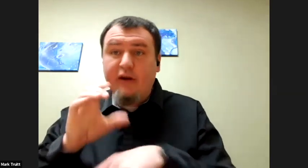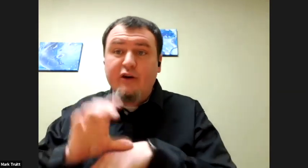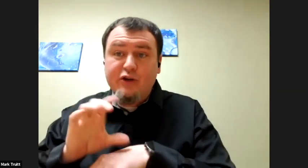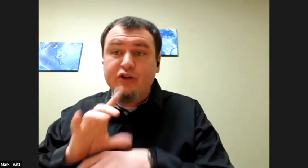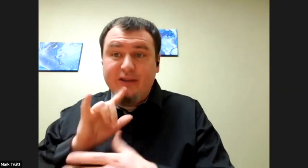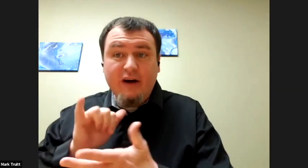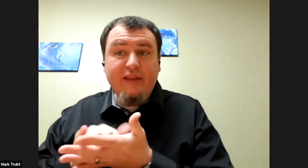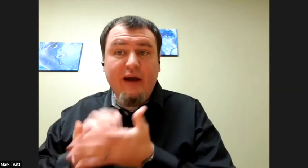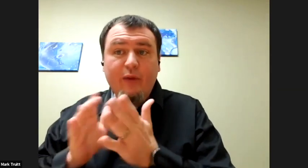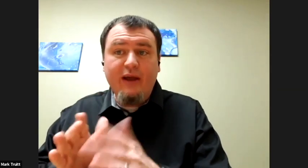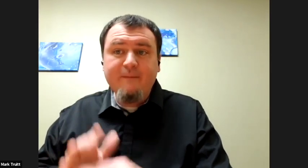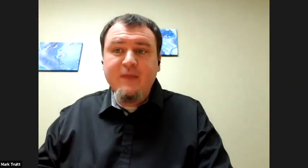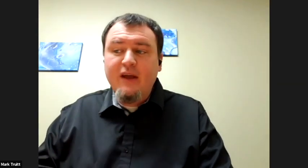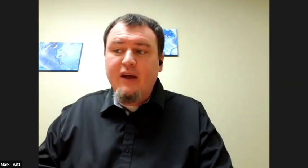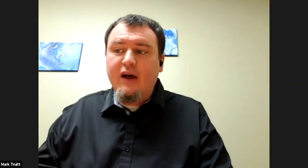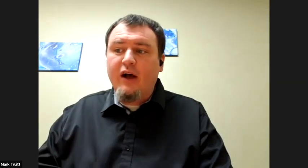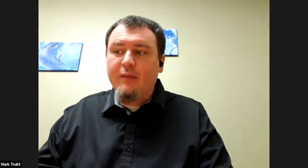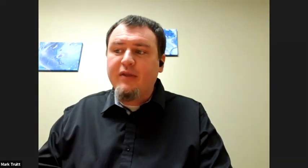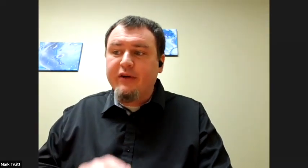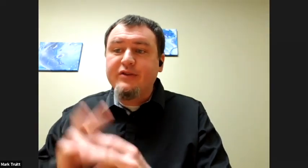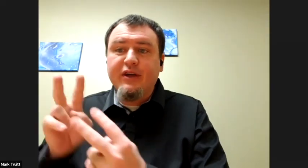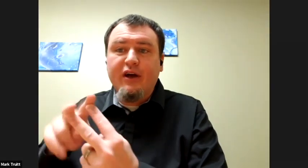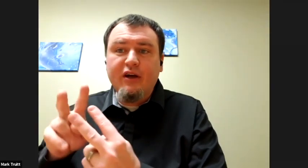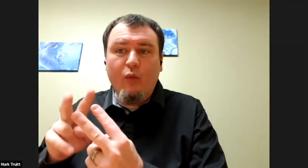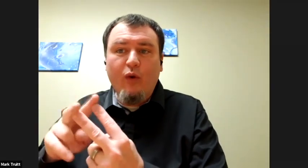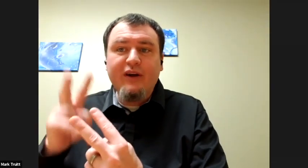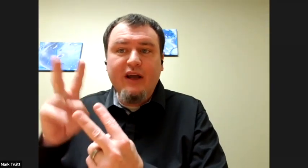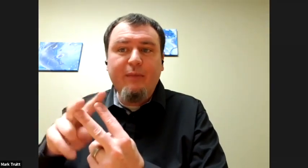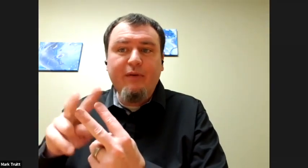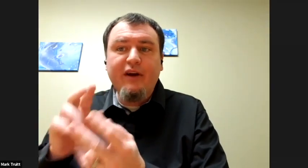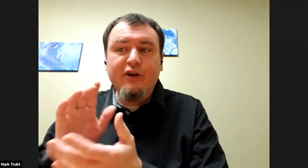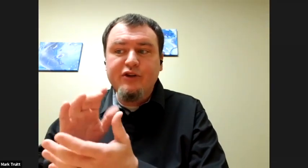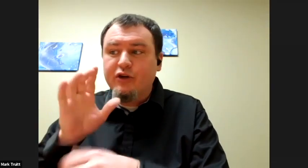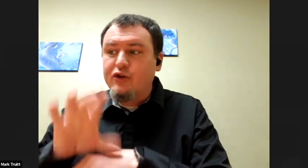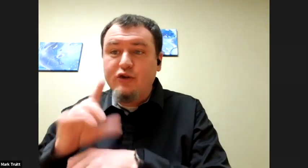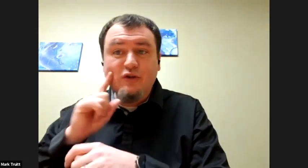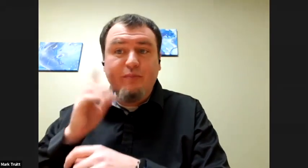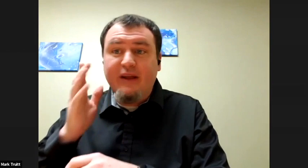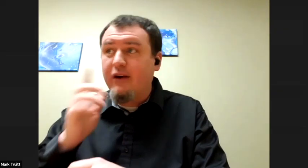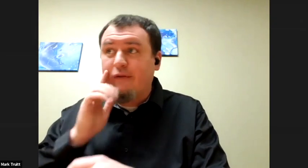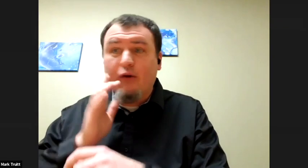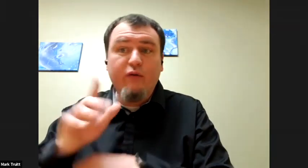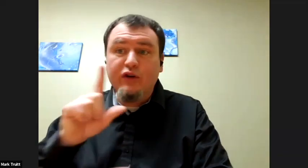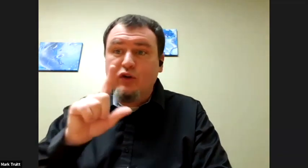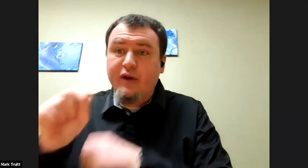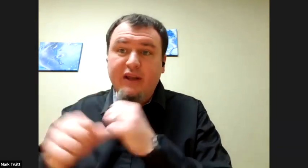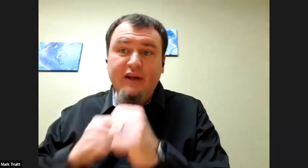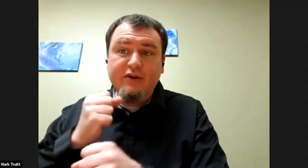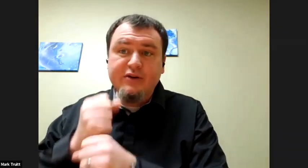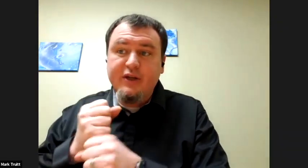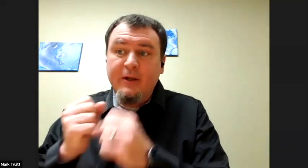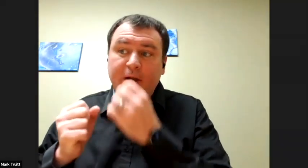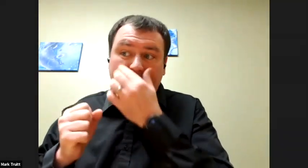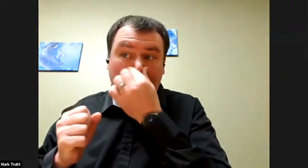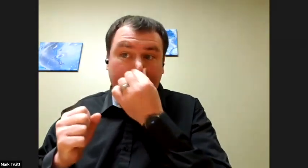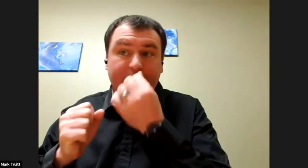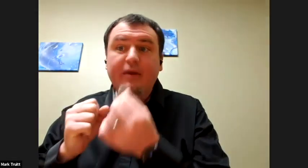few people in our church that are that way. There's a one couple in our church who's been there for over 20